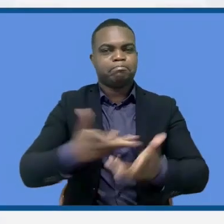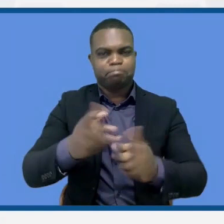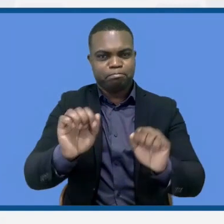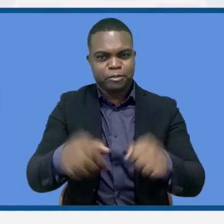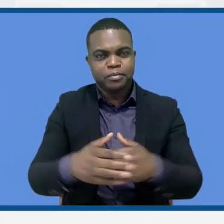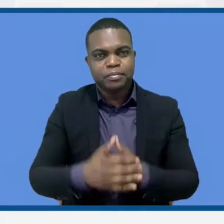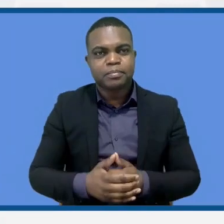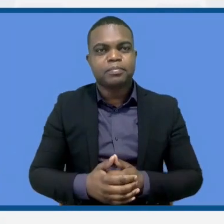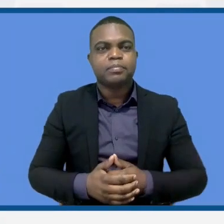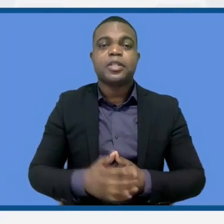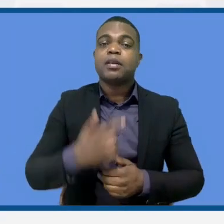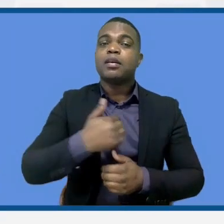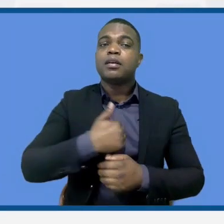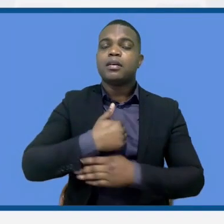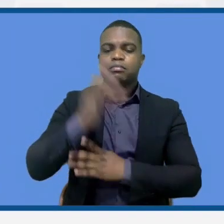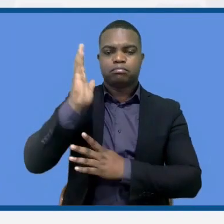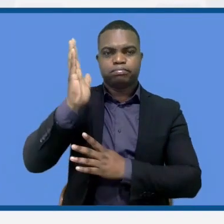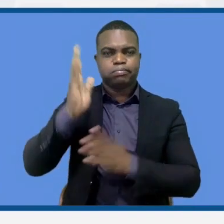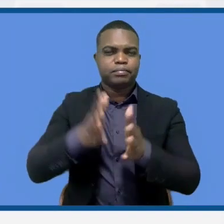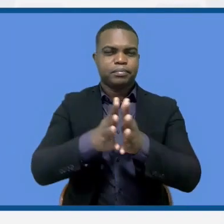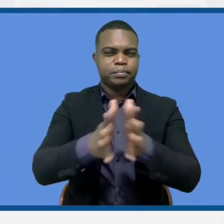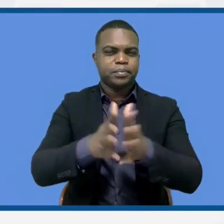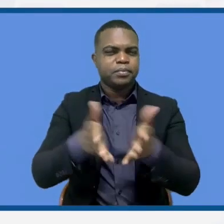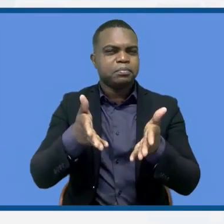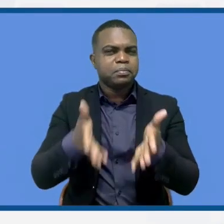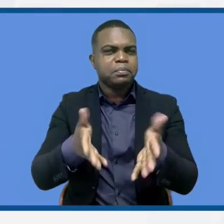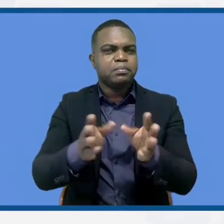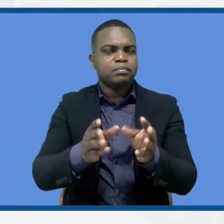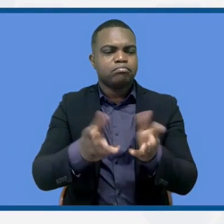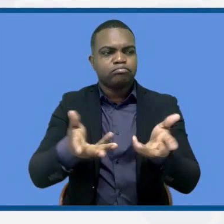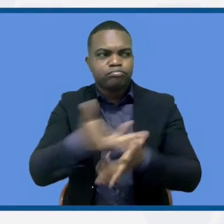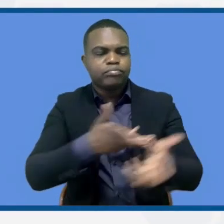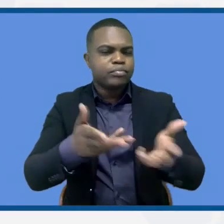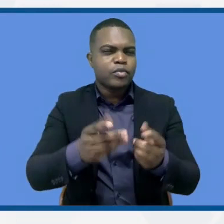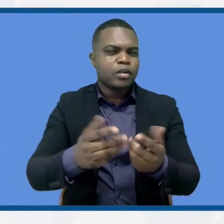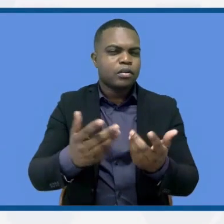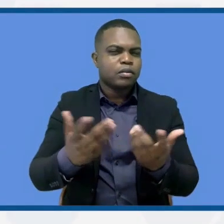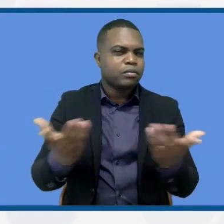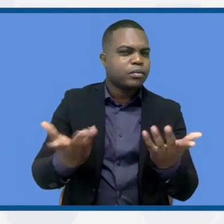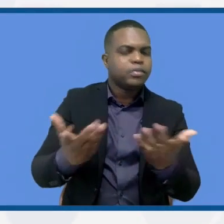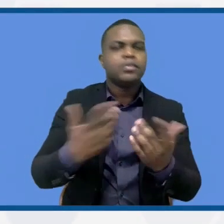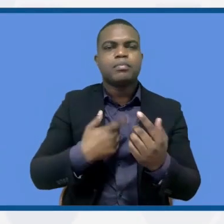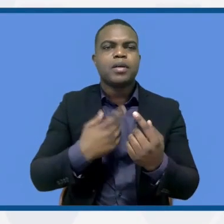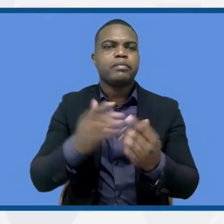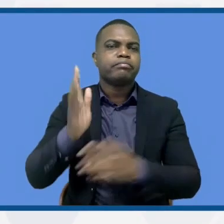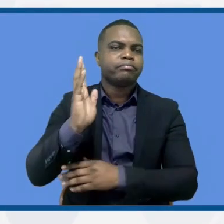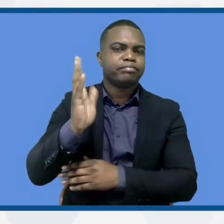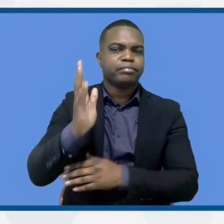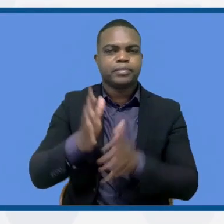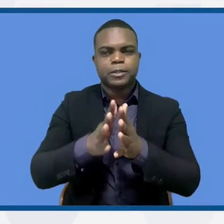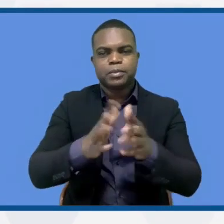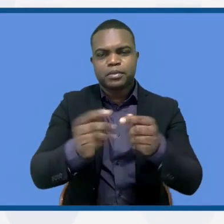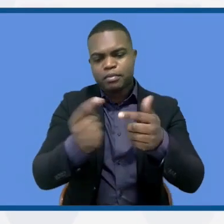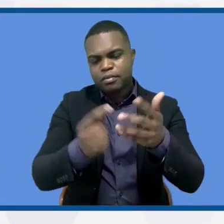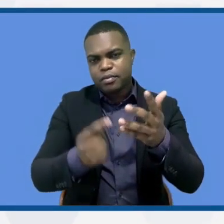Okay, first of all, let's start this reflection recognizing that there are different types of infrastructure. When we